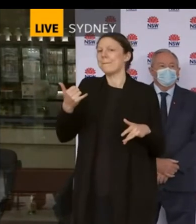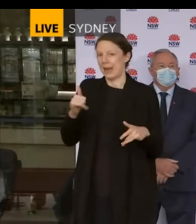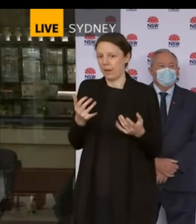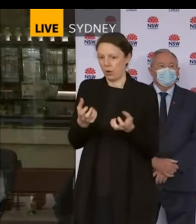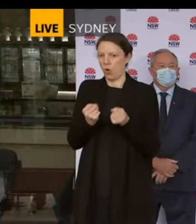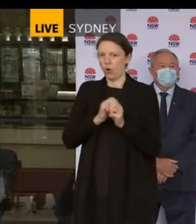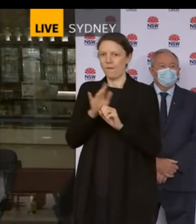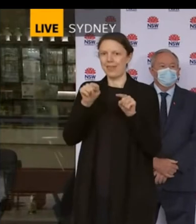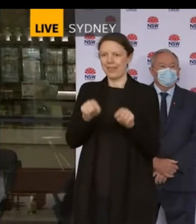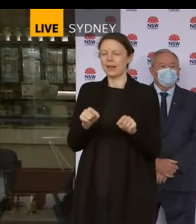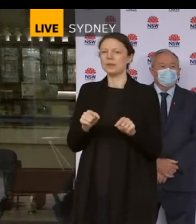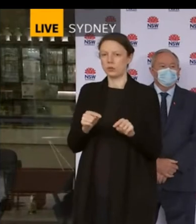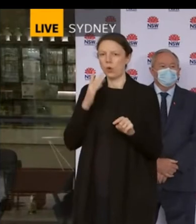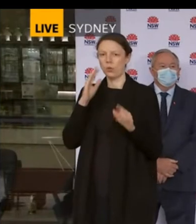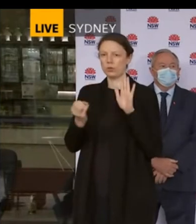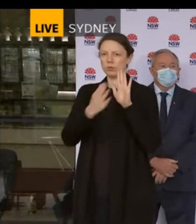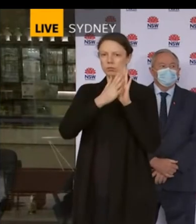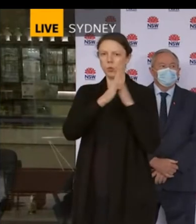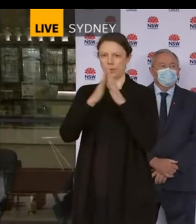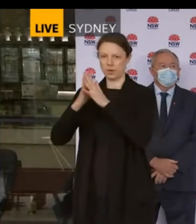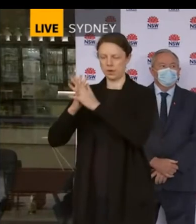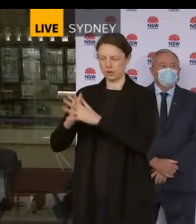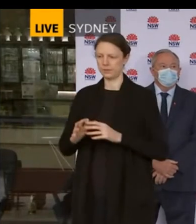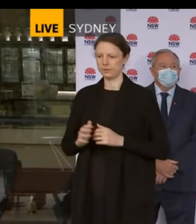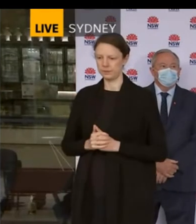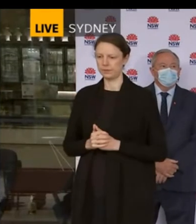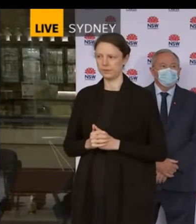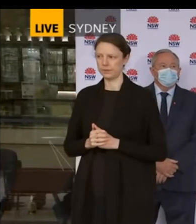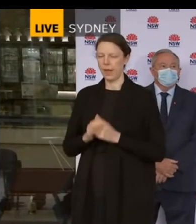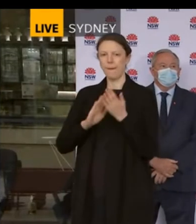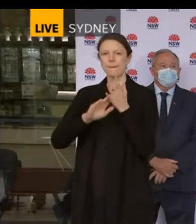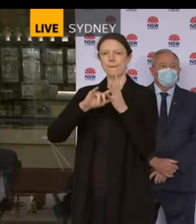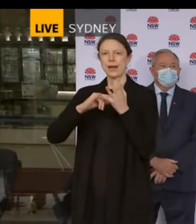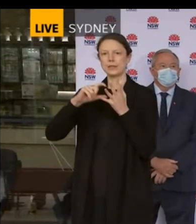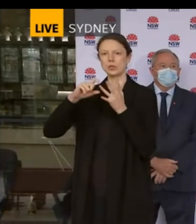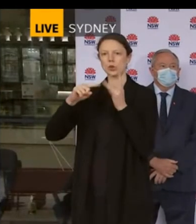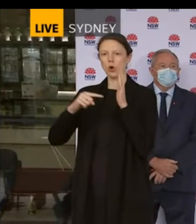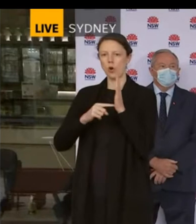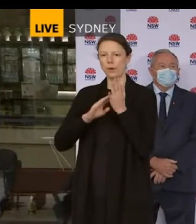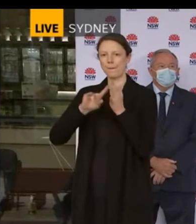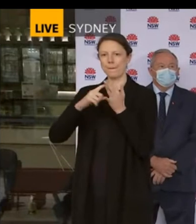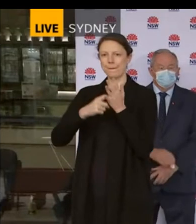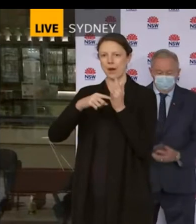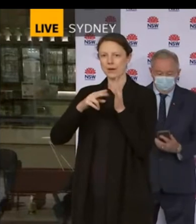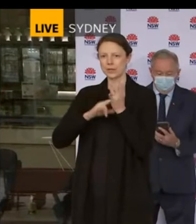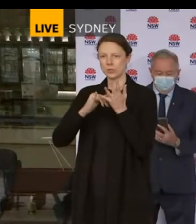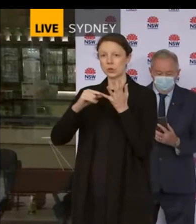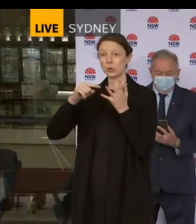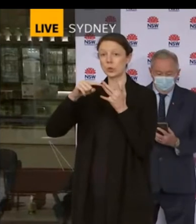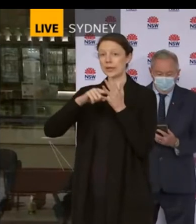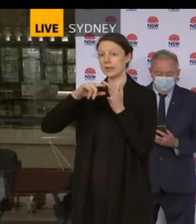health alert. In relation to the mascot Meriton Suites Hotel on 200 Coward